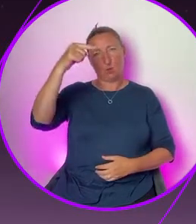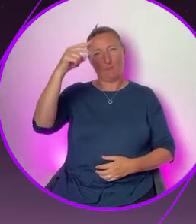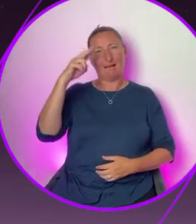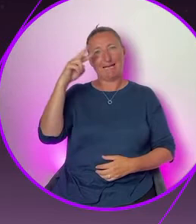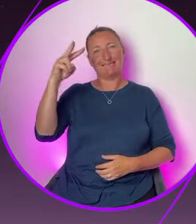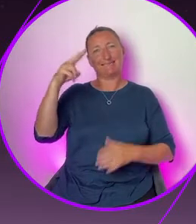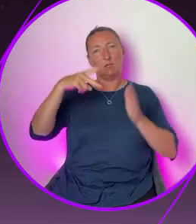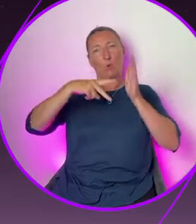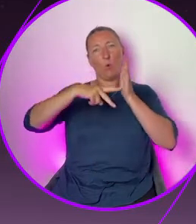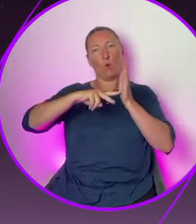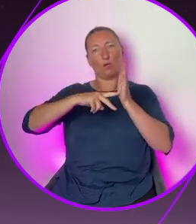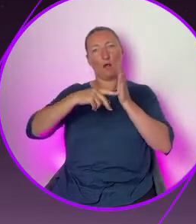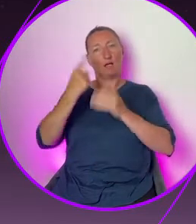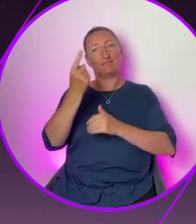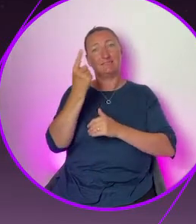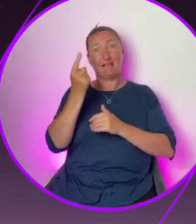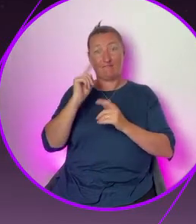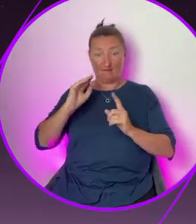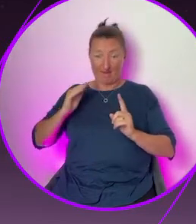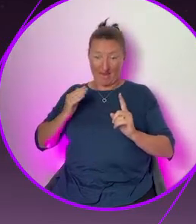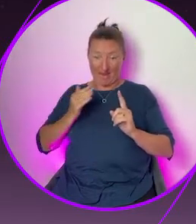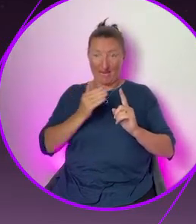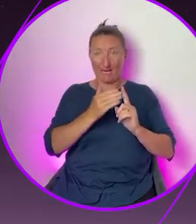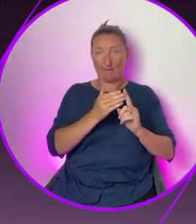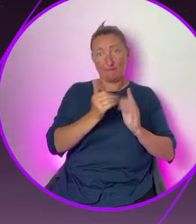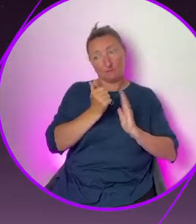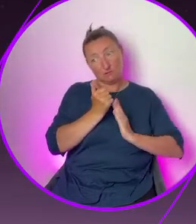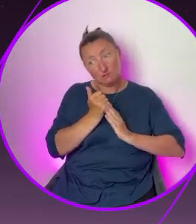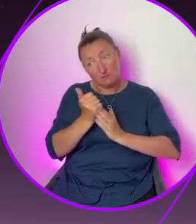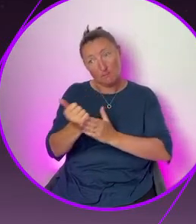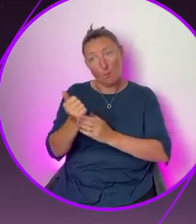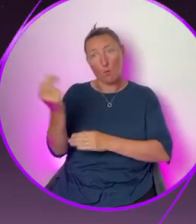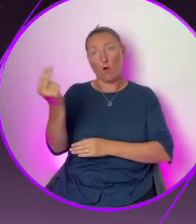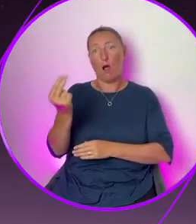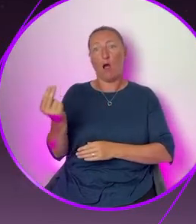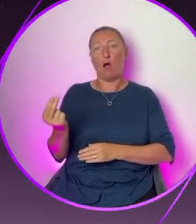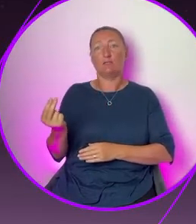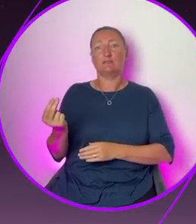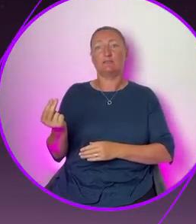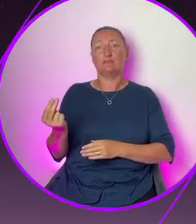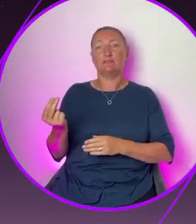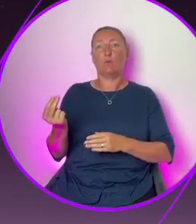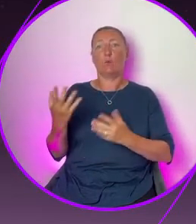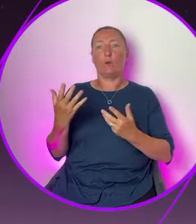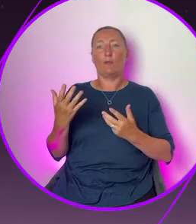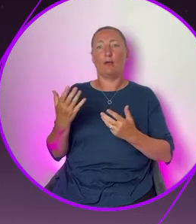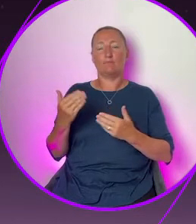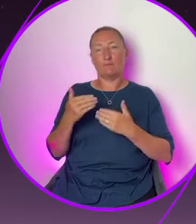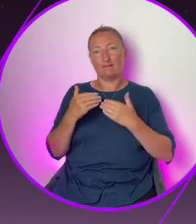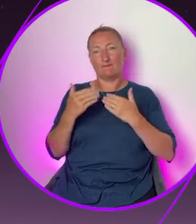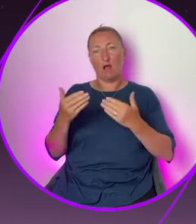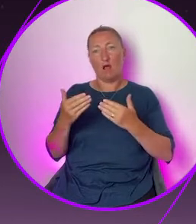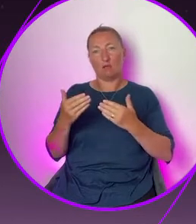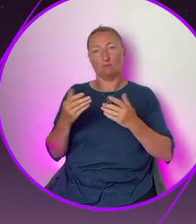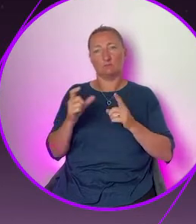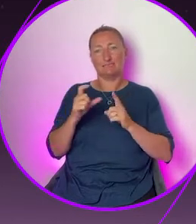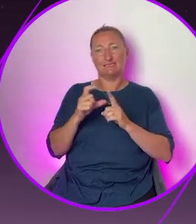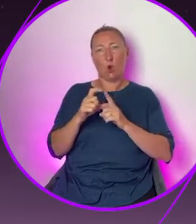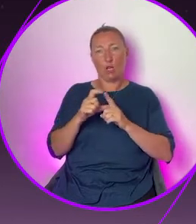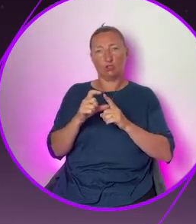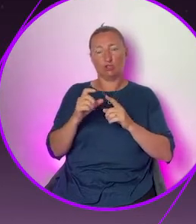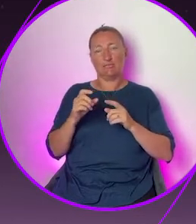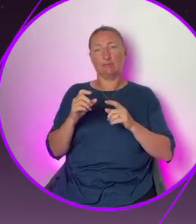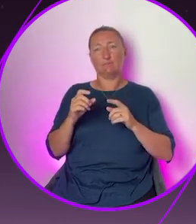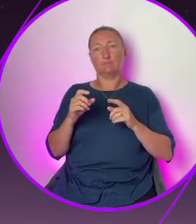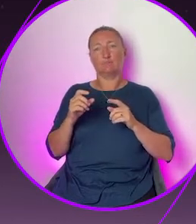that might have a mission to support artists working with advanced technologies. So it would make sense for it